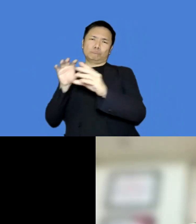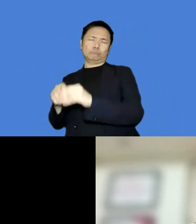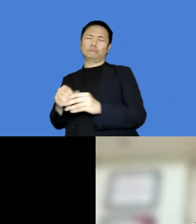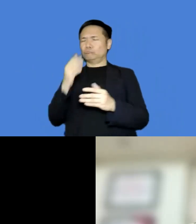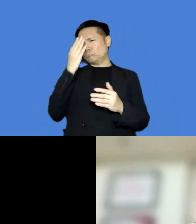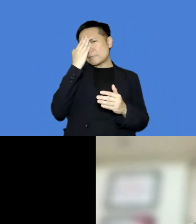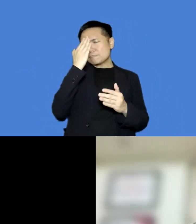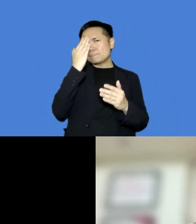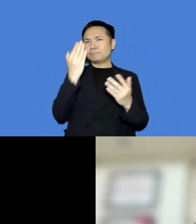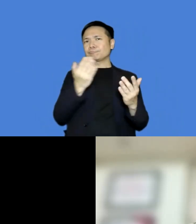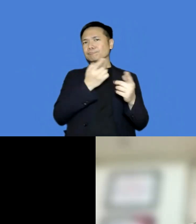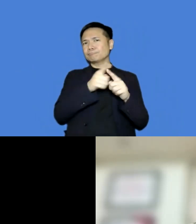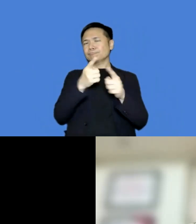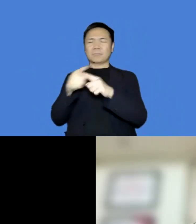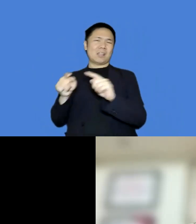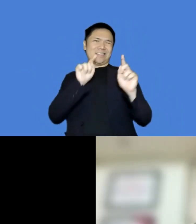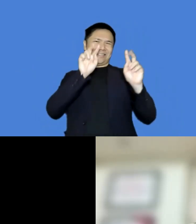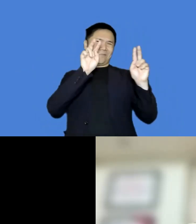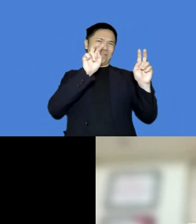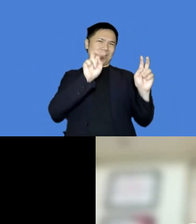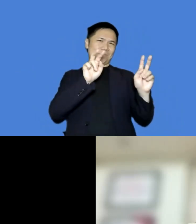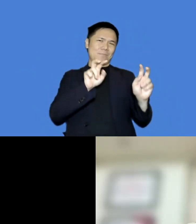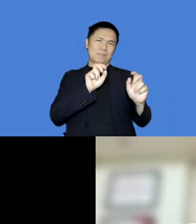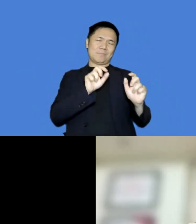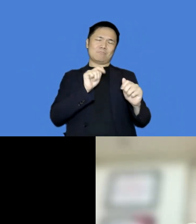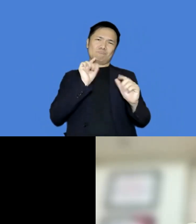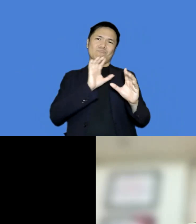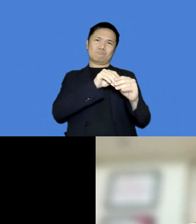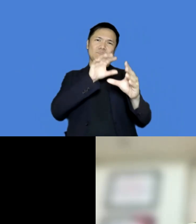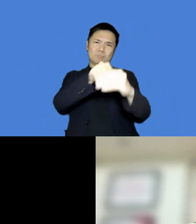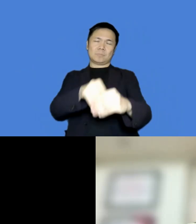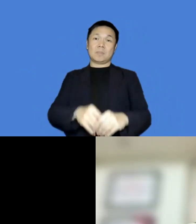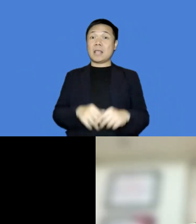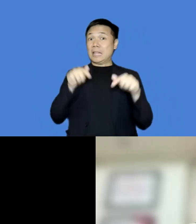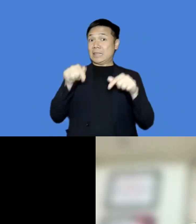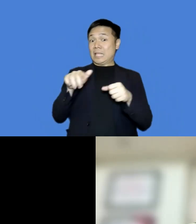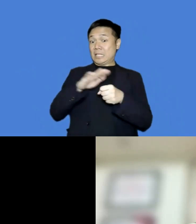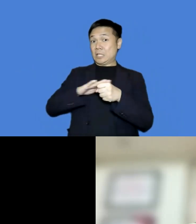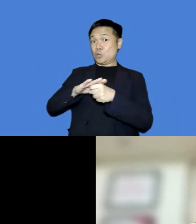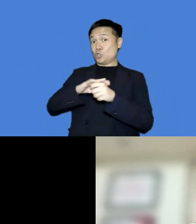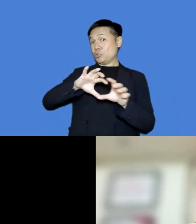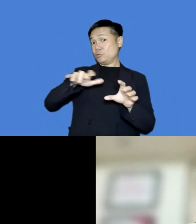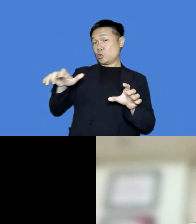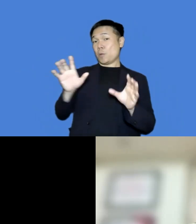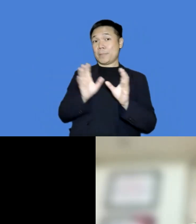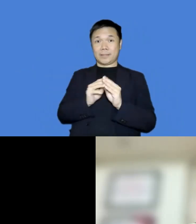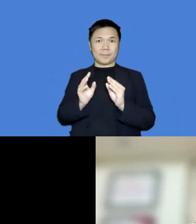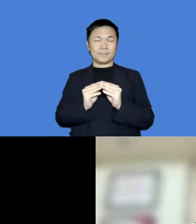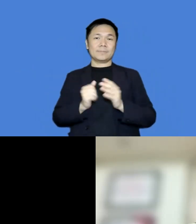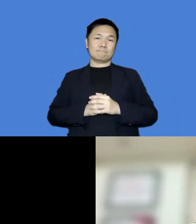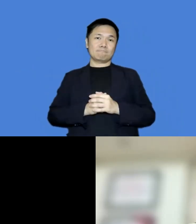what are the thematic area that they are focused on, and this regional conferences, when they happen at